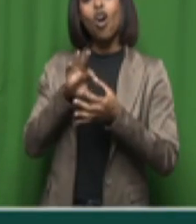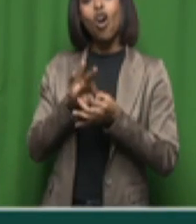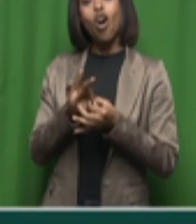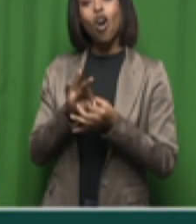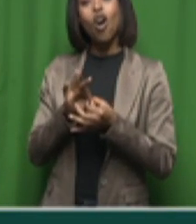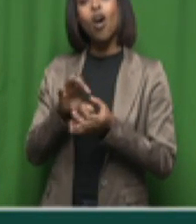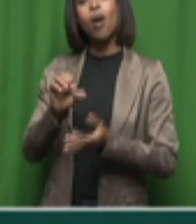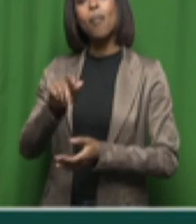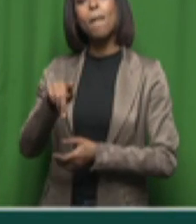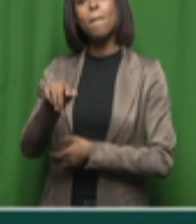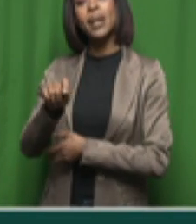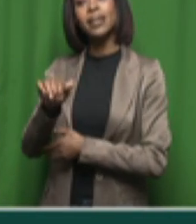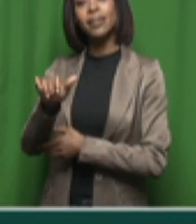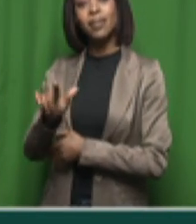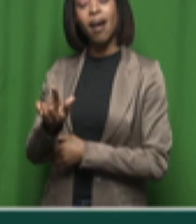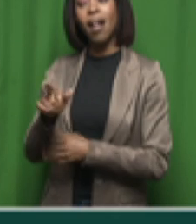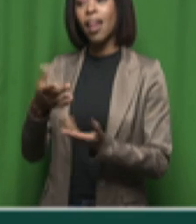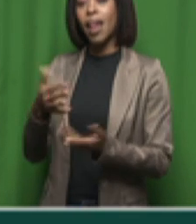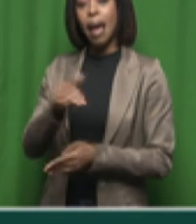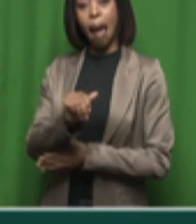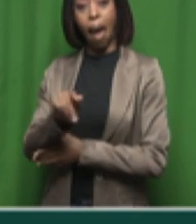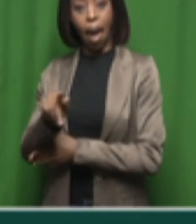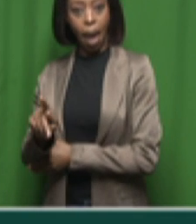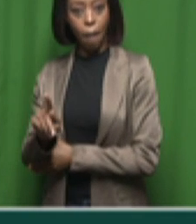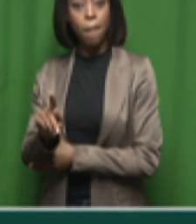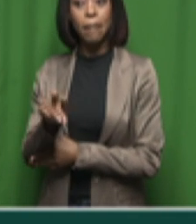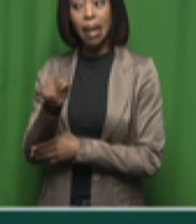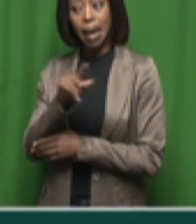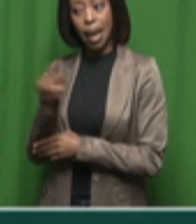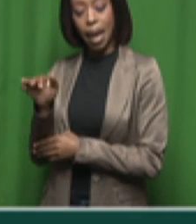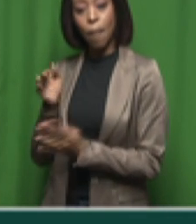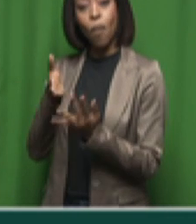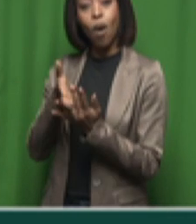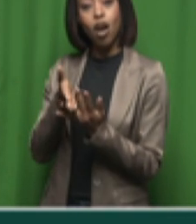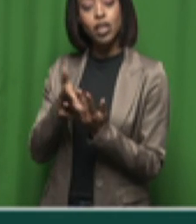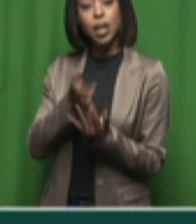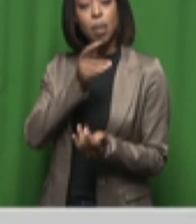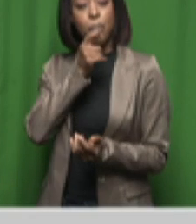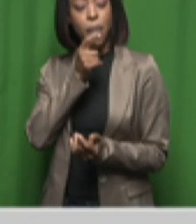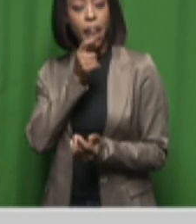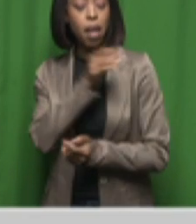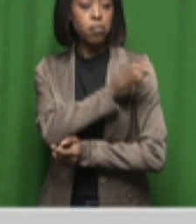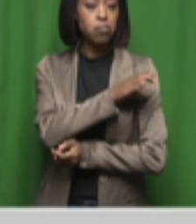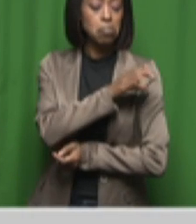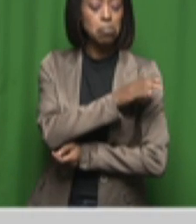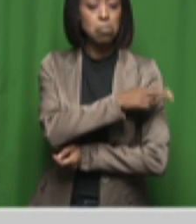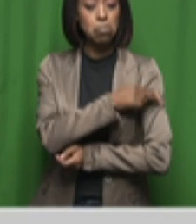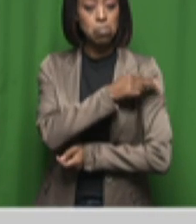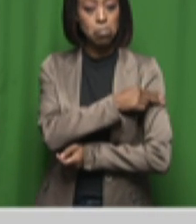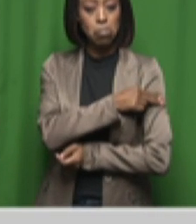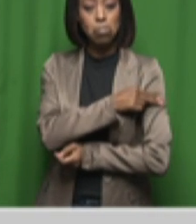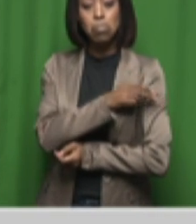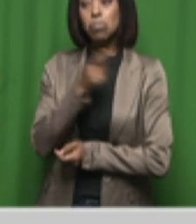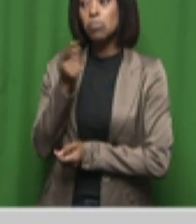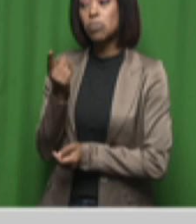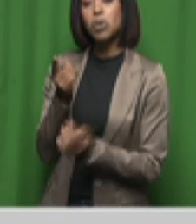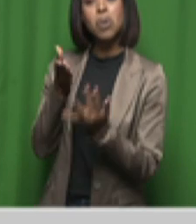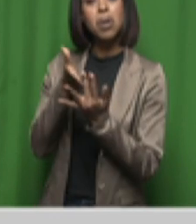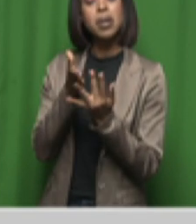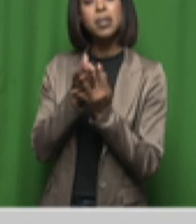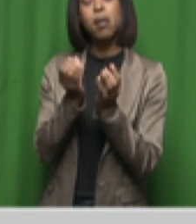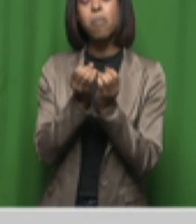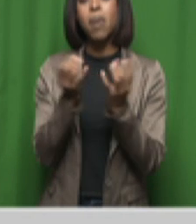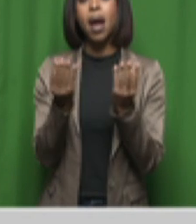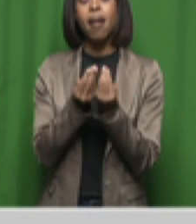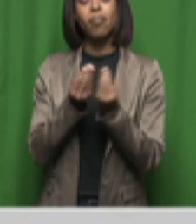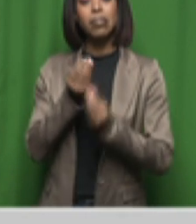groundbreaking new mobile application that transforms the way we access healthcare. With its user-friendly interface and revolutionary features, the app